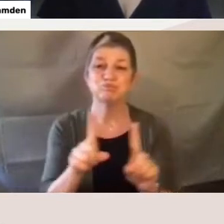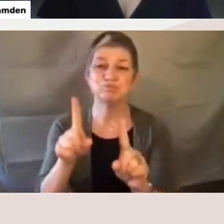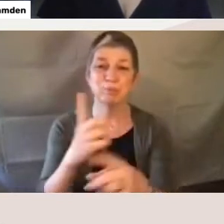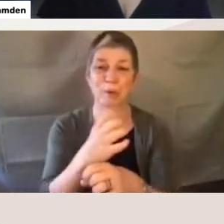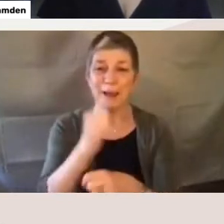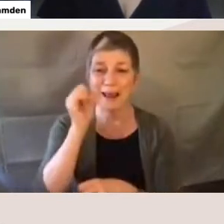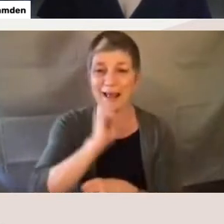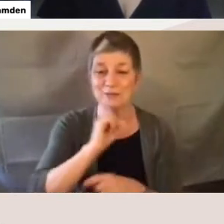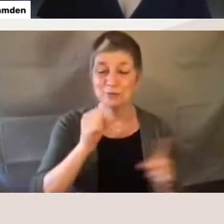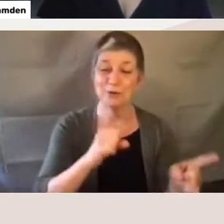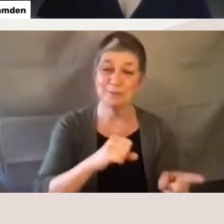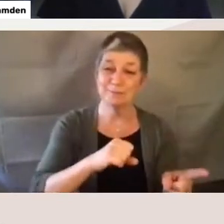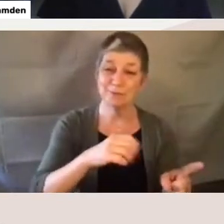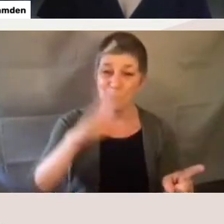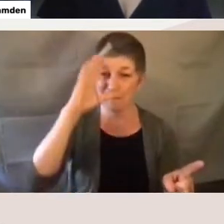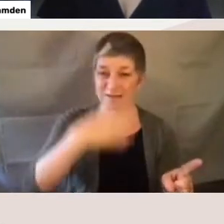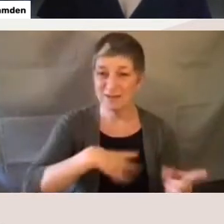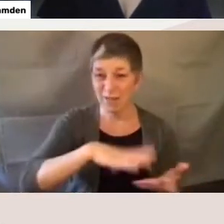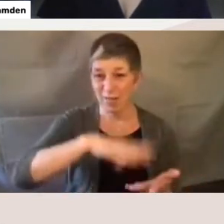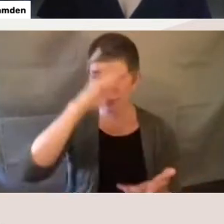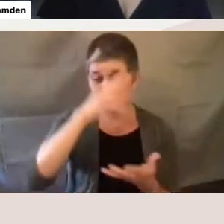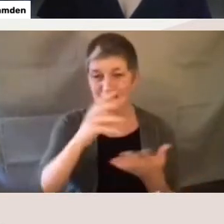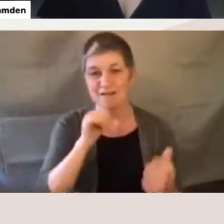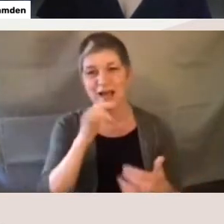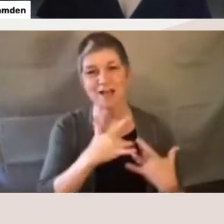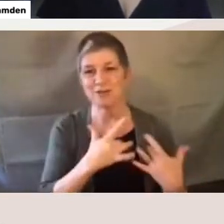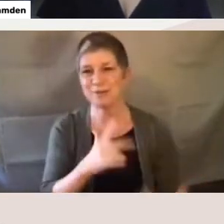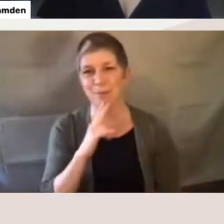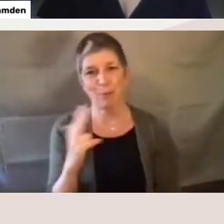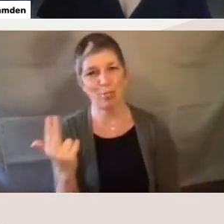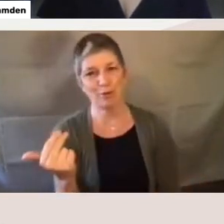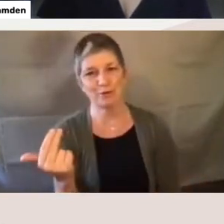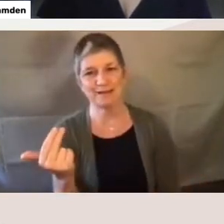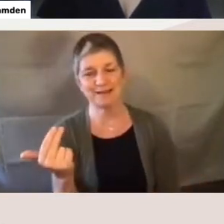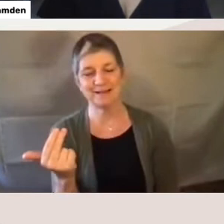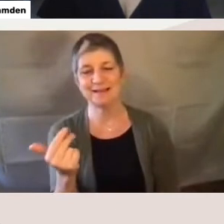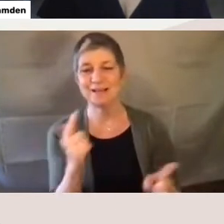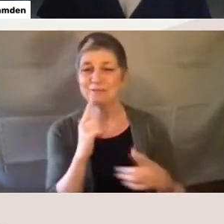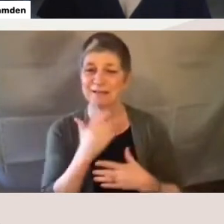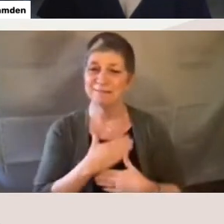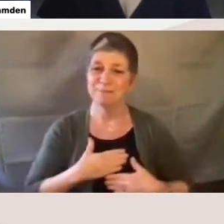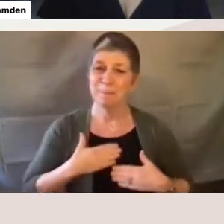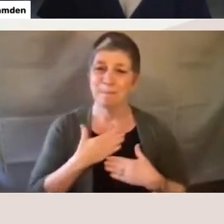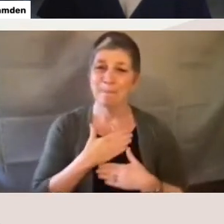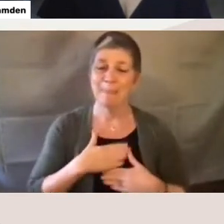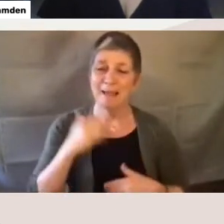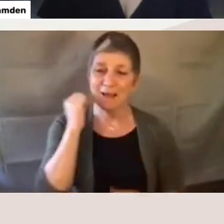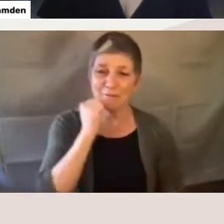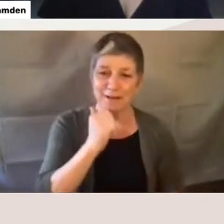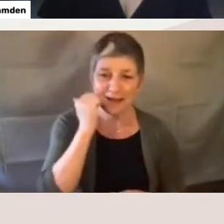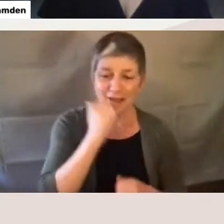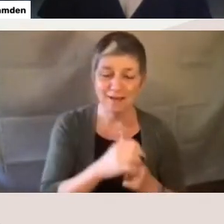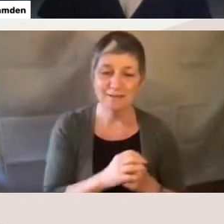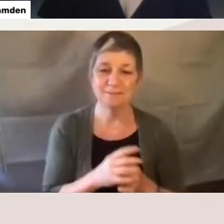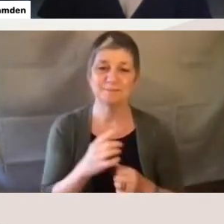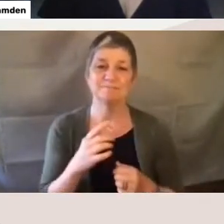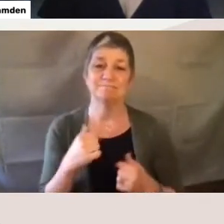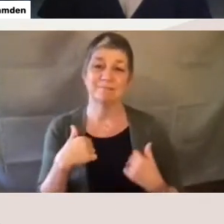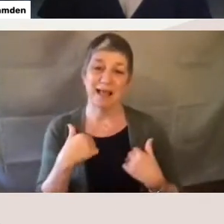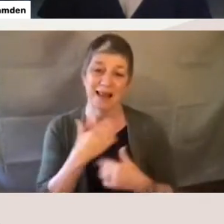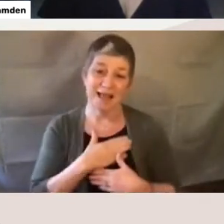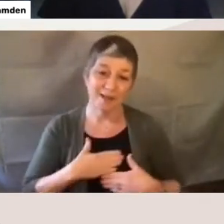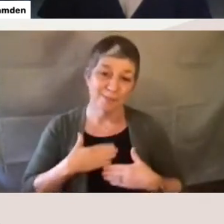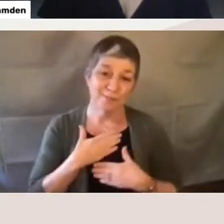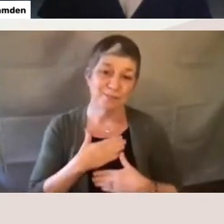he's learned a lot. He's not your typical 13-year-old. He appreciates day by day, and I'm appreciative